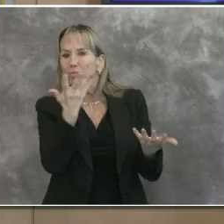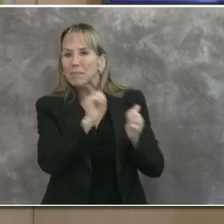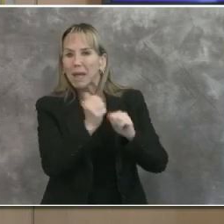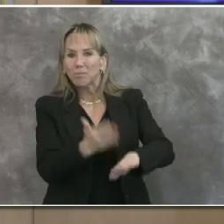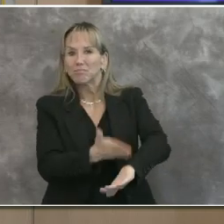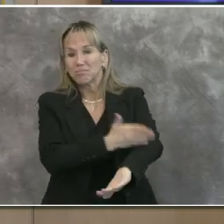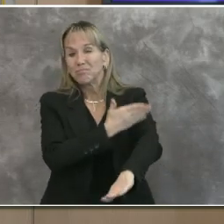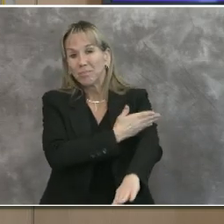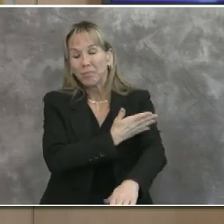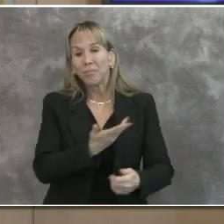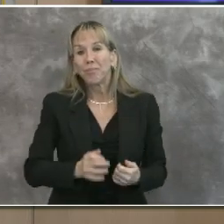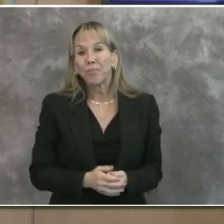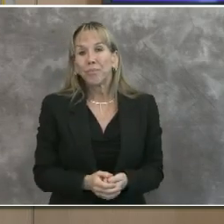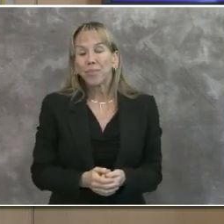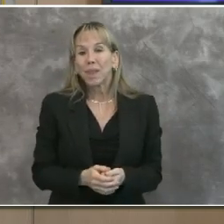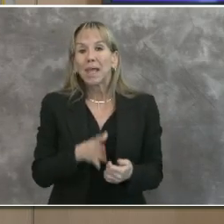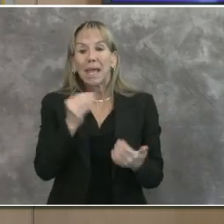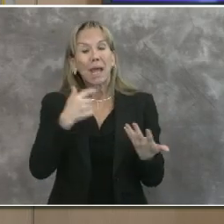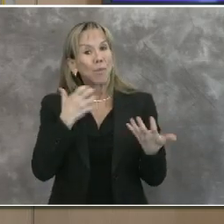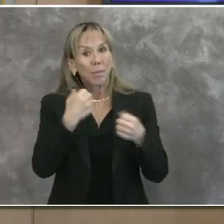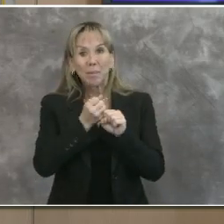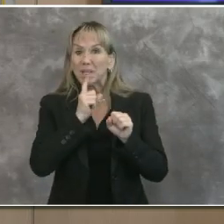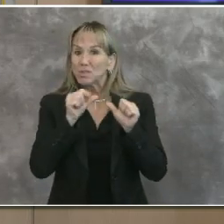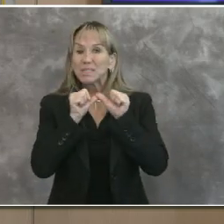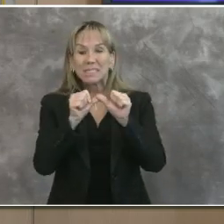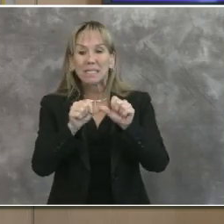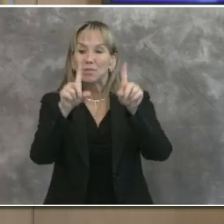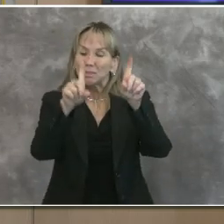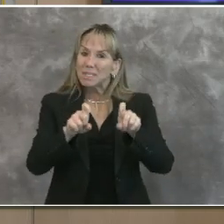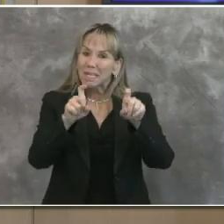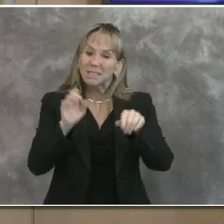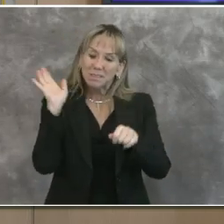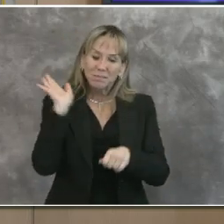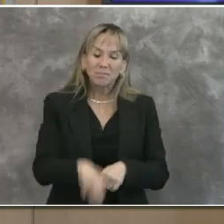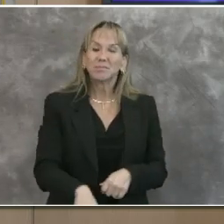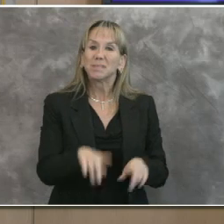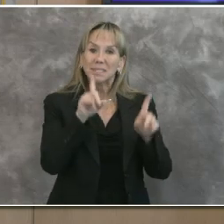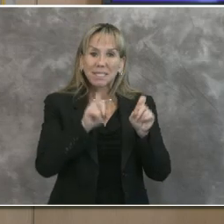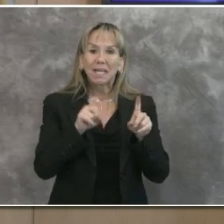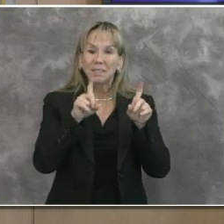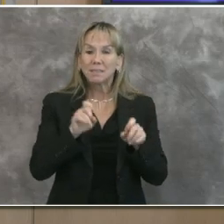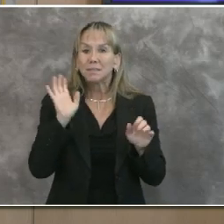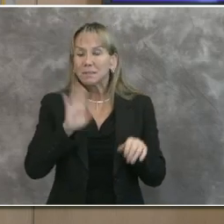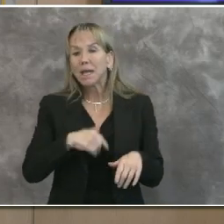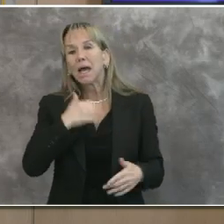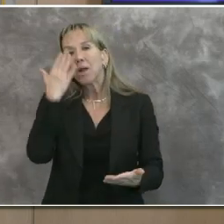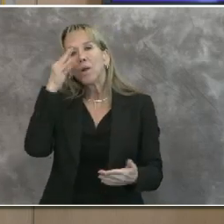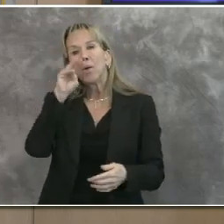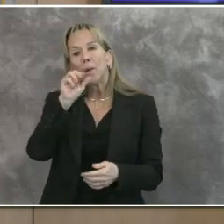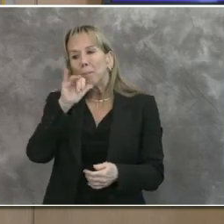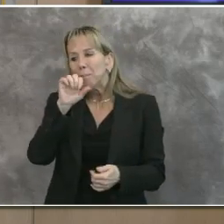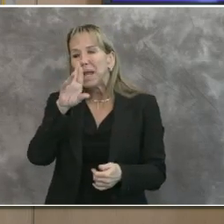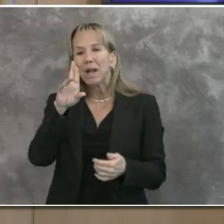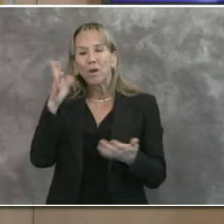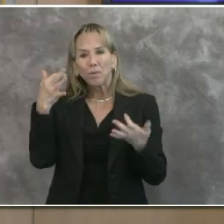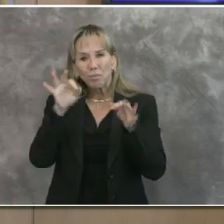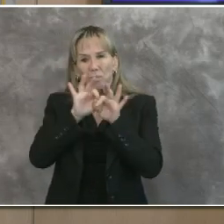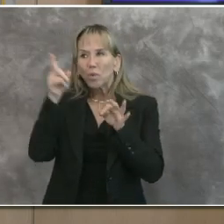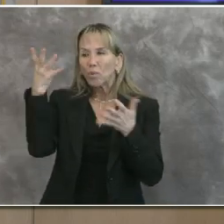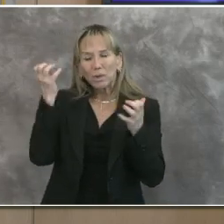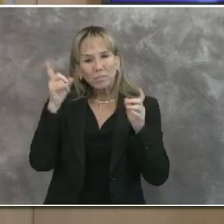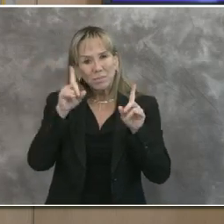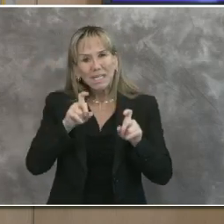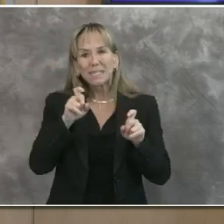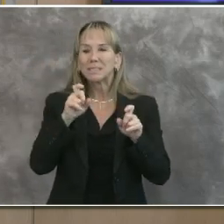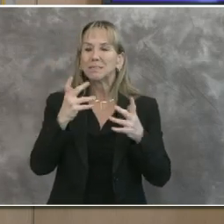anything. Along with, it's vitally important we continue all of the testing all the way through. I know it's been important to the mayor, to myself and others that we